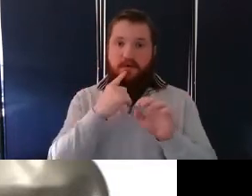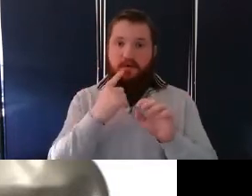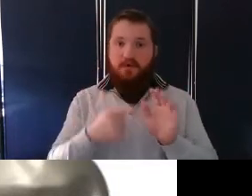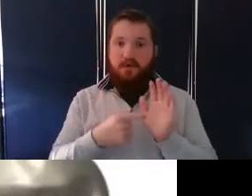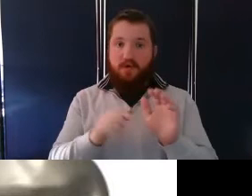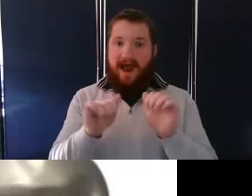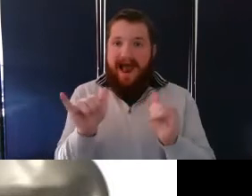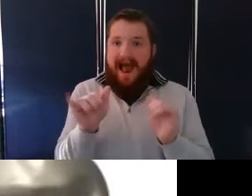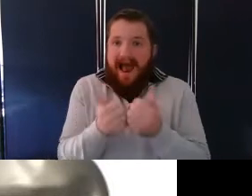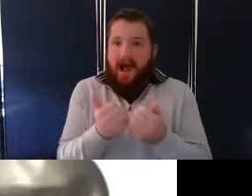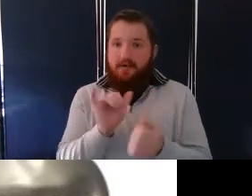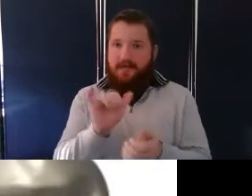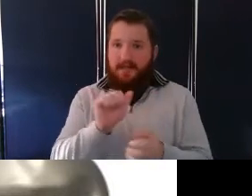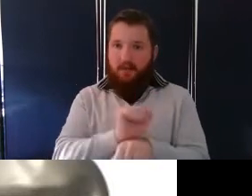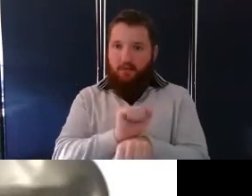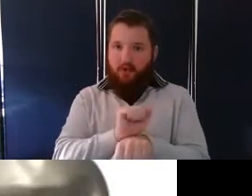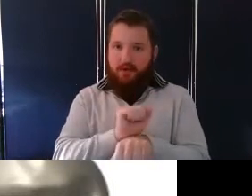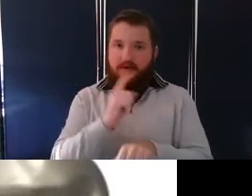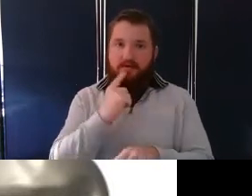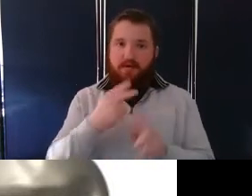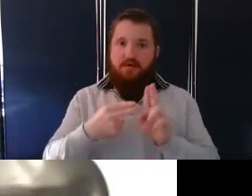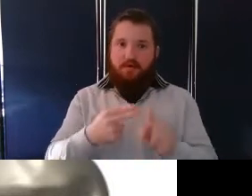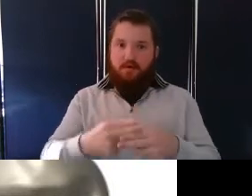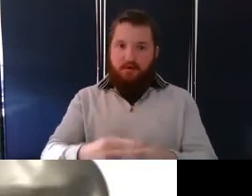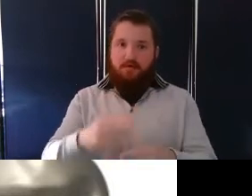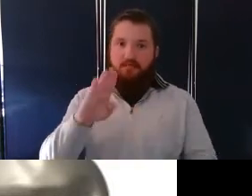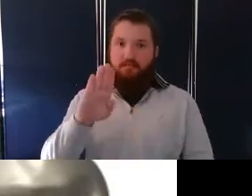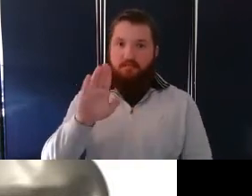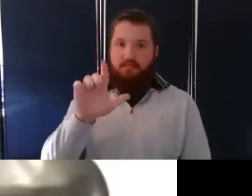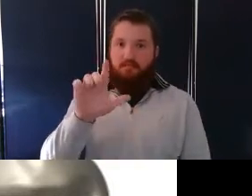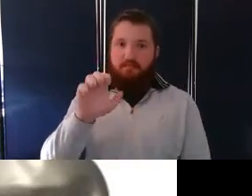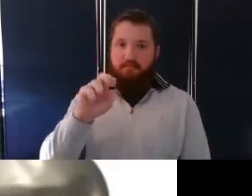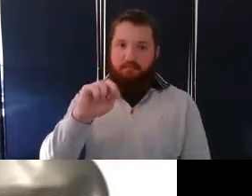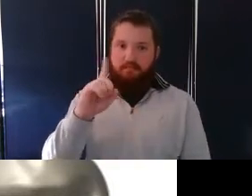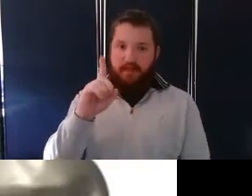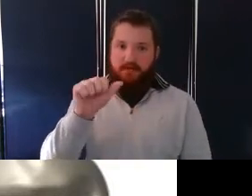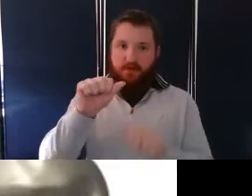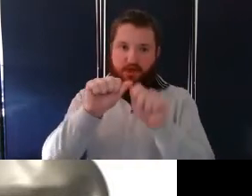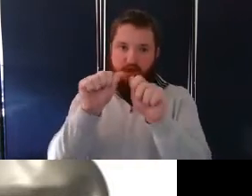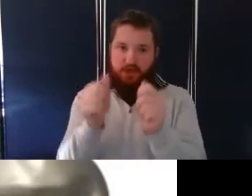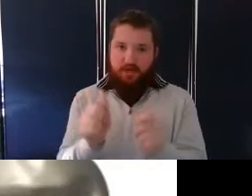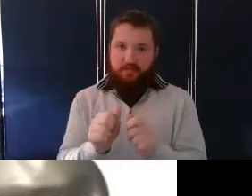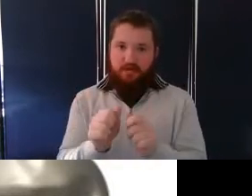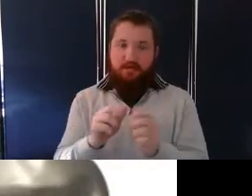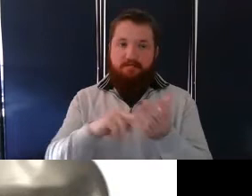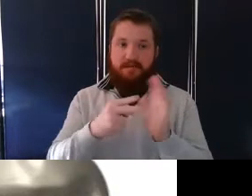cheeks are important, but it is important to show how they work.